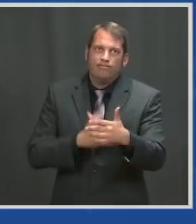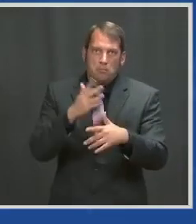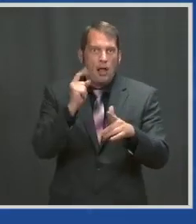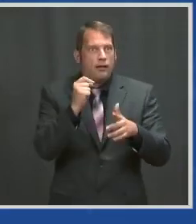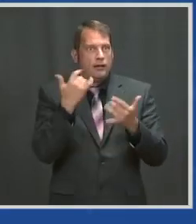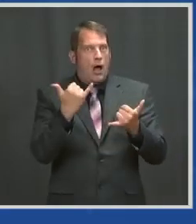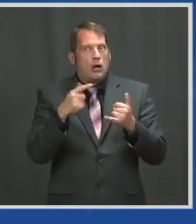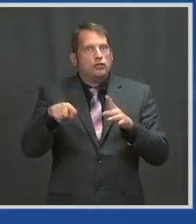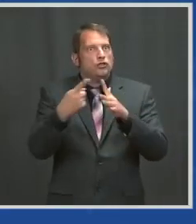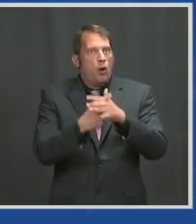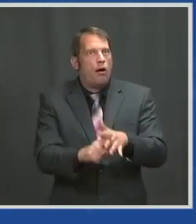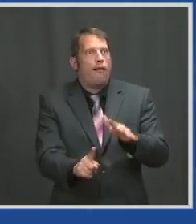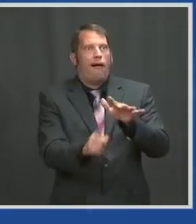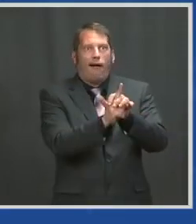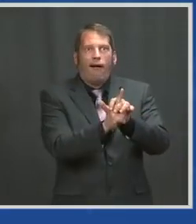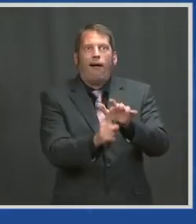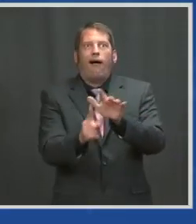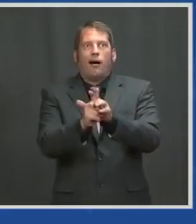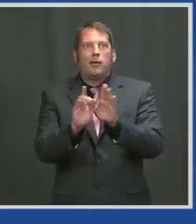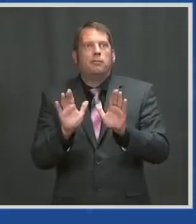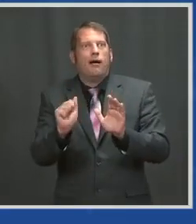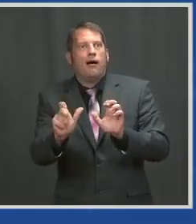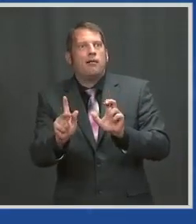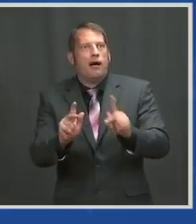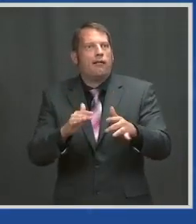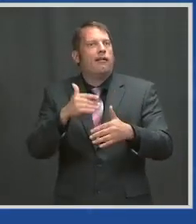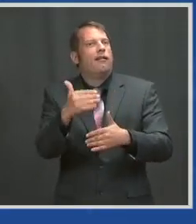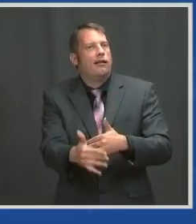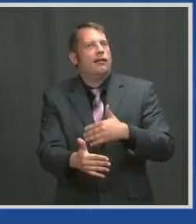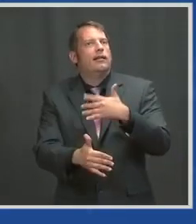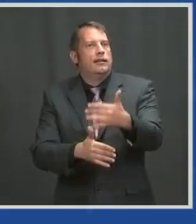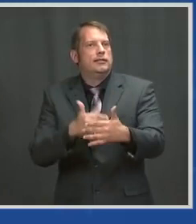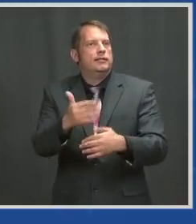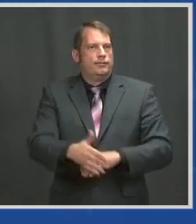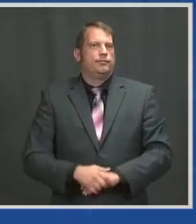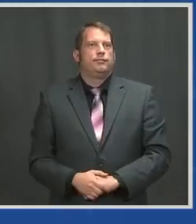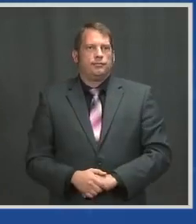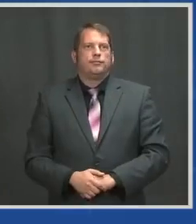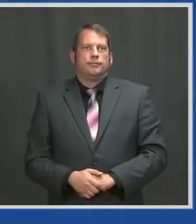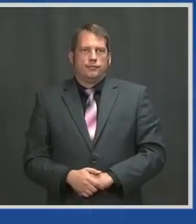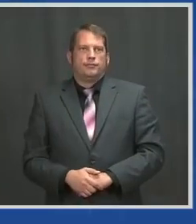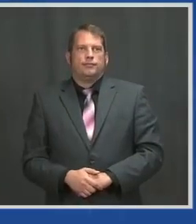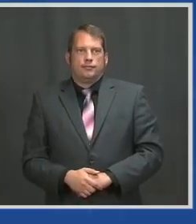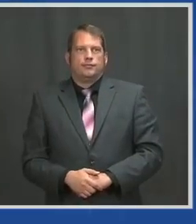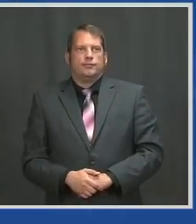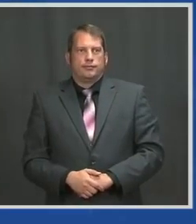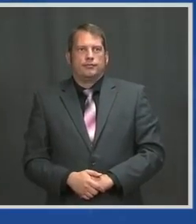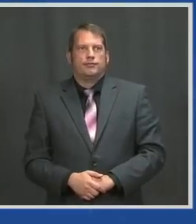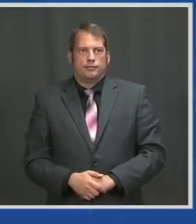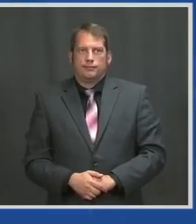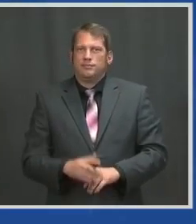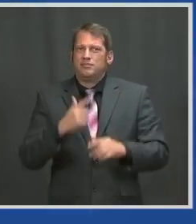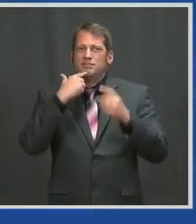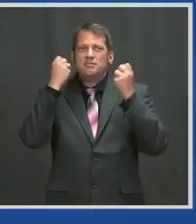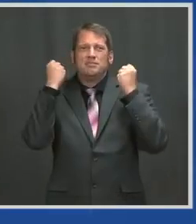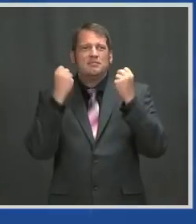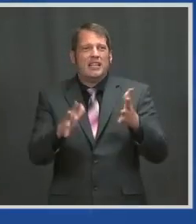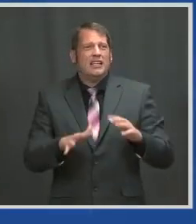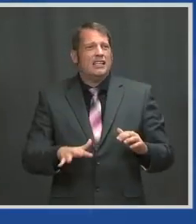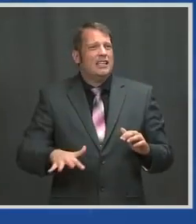will also deliver assistance to tens of thousands, and I notice every Republican in our home state talking about this as being a